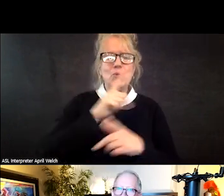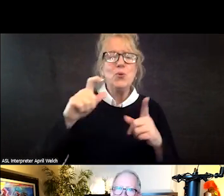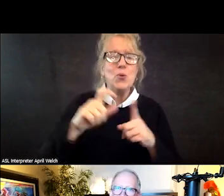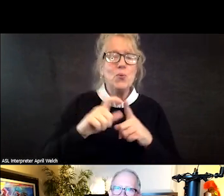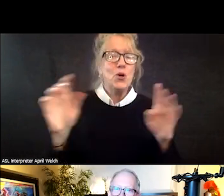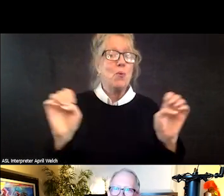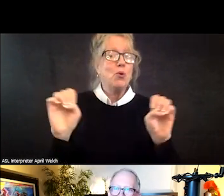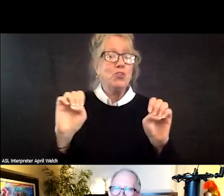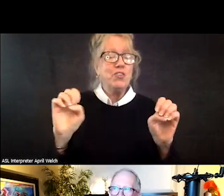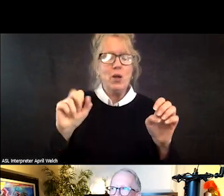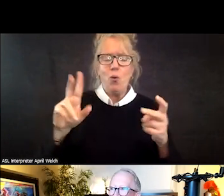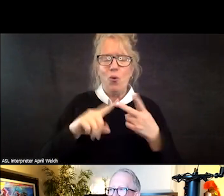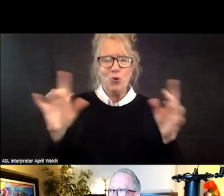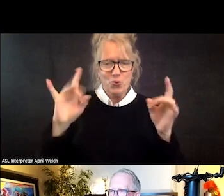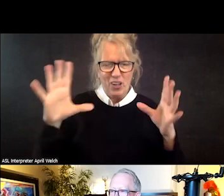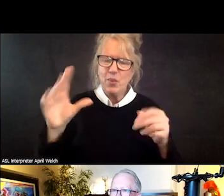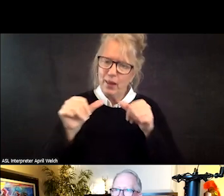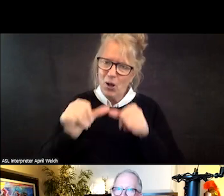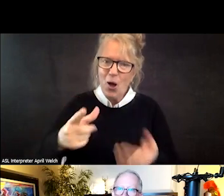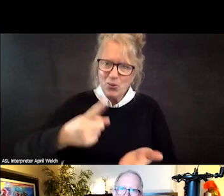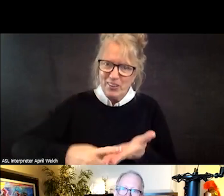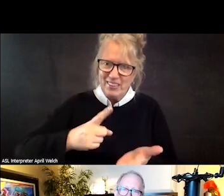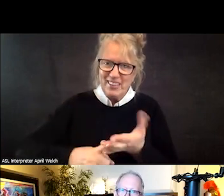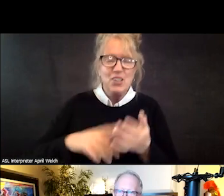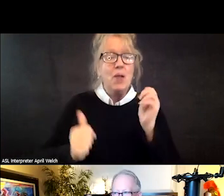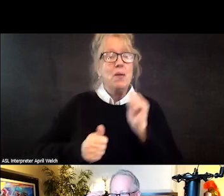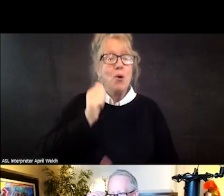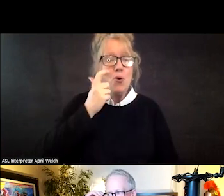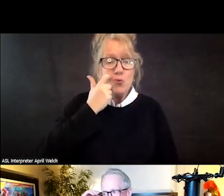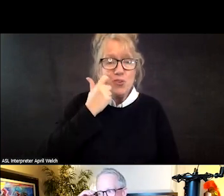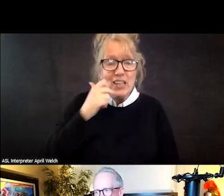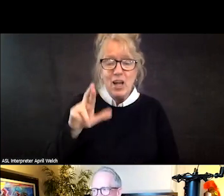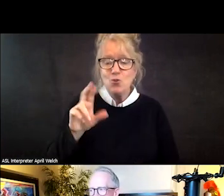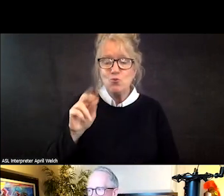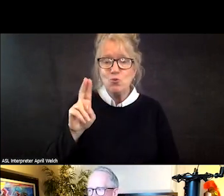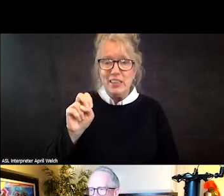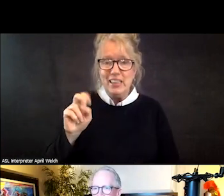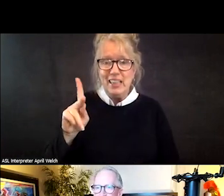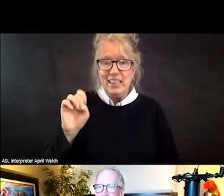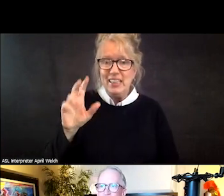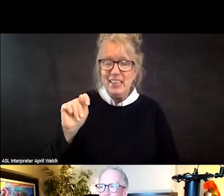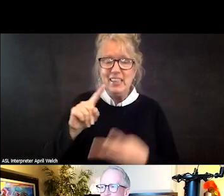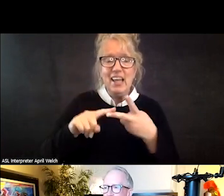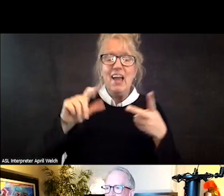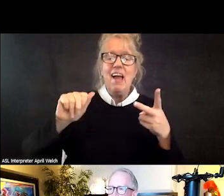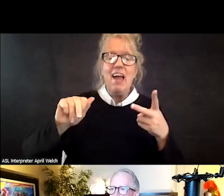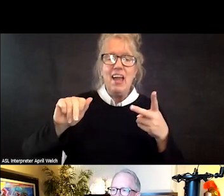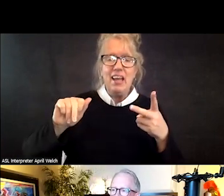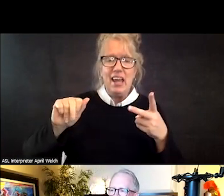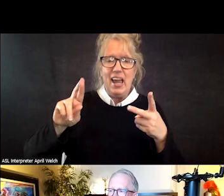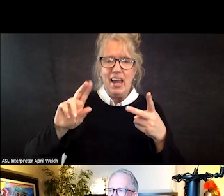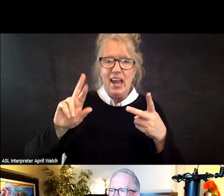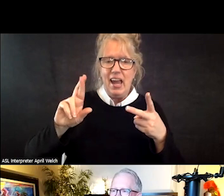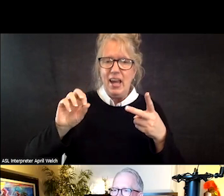or crisis. That's an ongoing discussion. And most recently, Renee Keat and Errol Foster